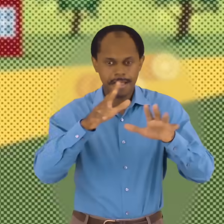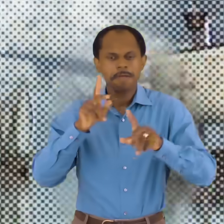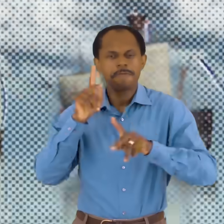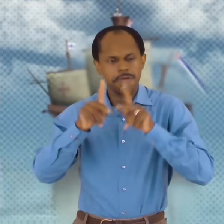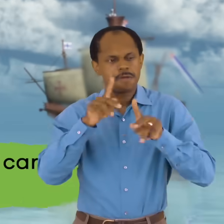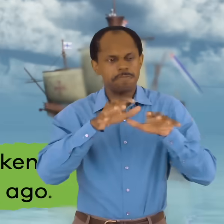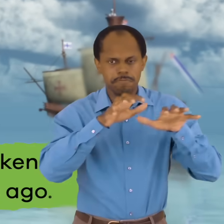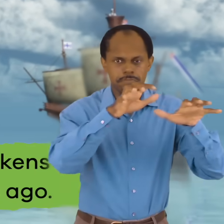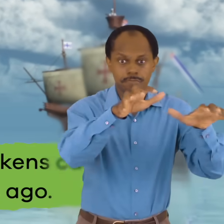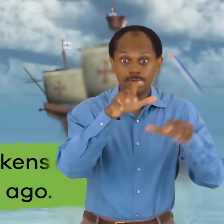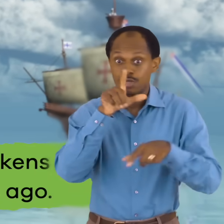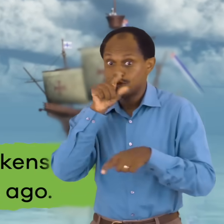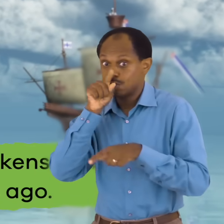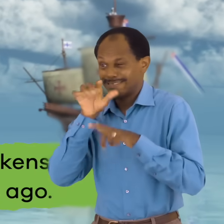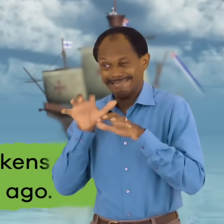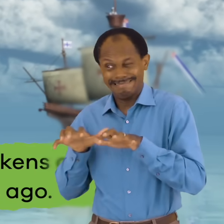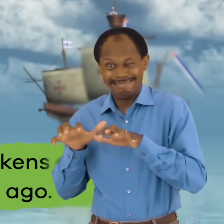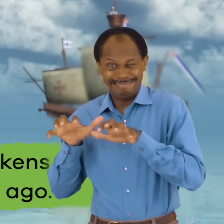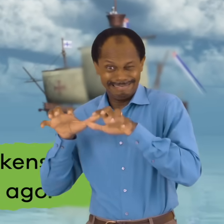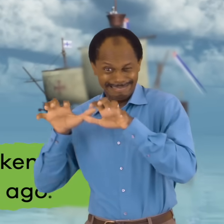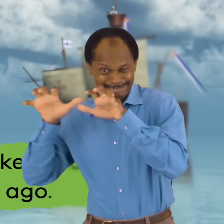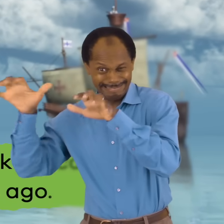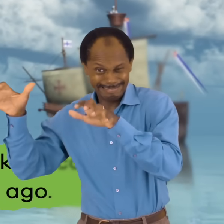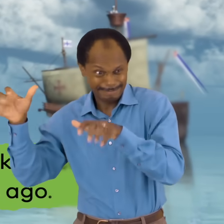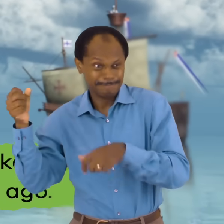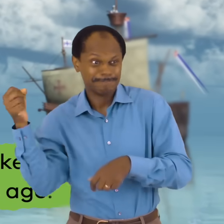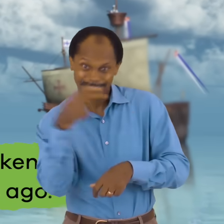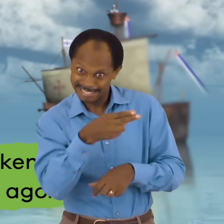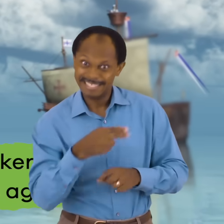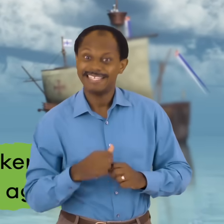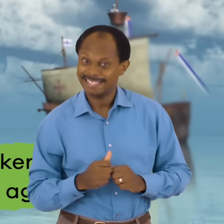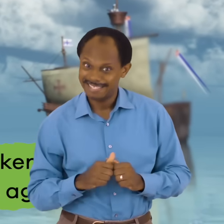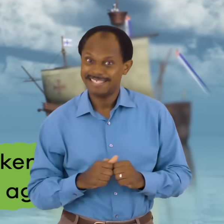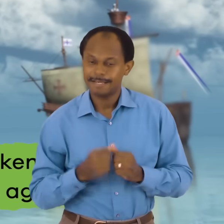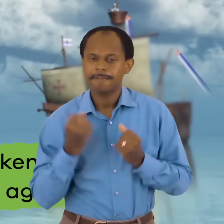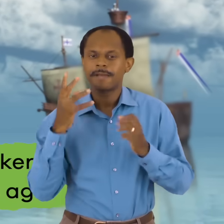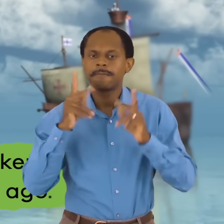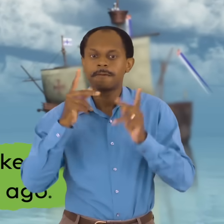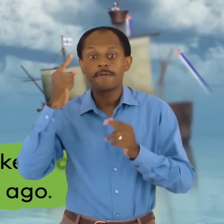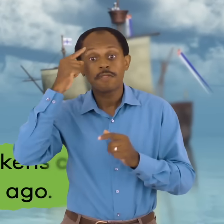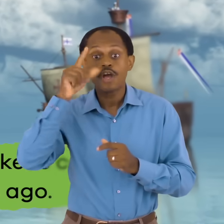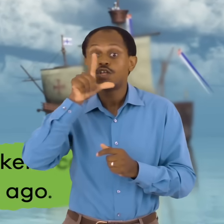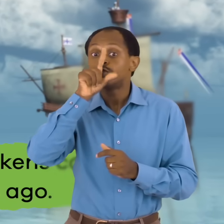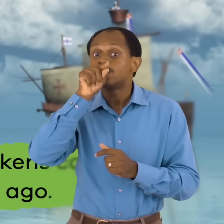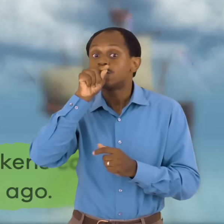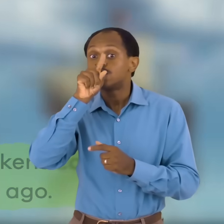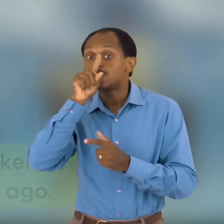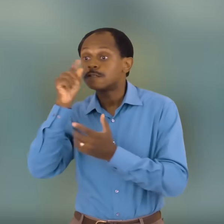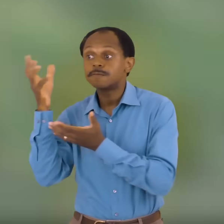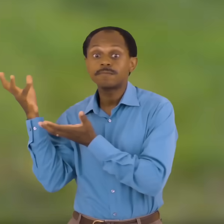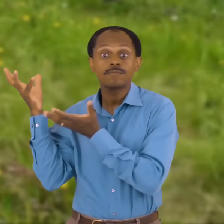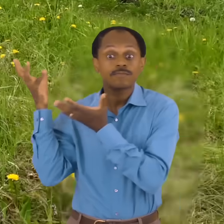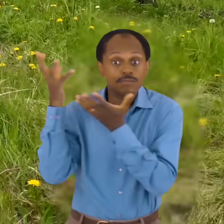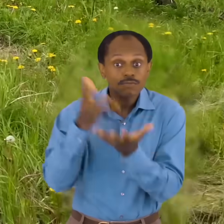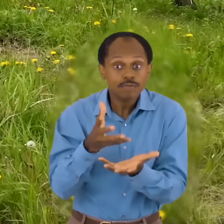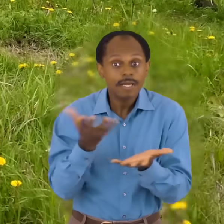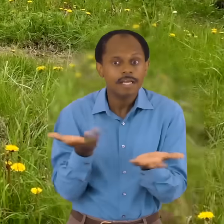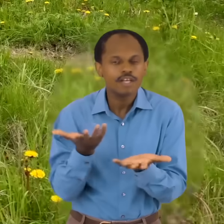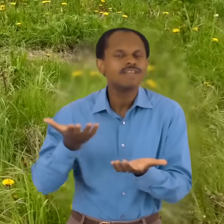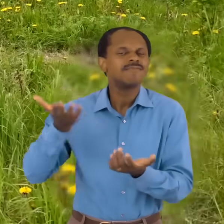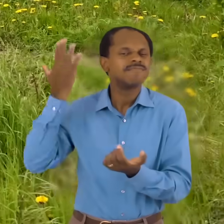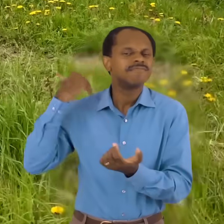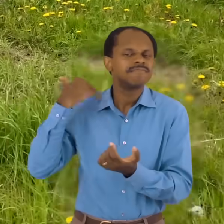many scientists think the first chickens came here over 500 years ago unlike